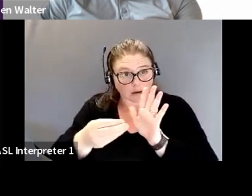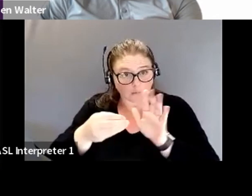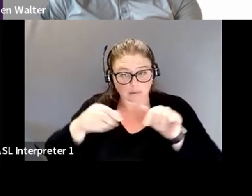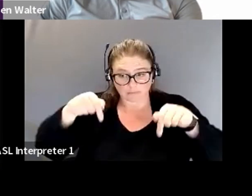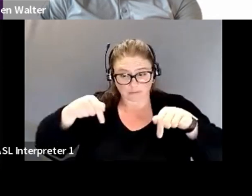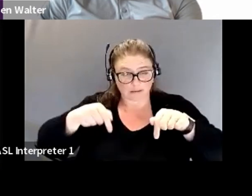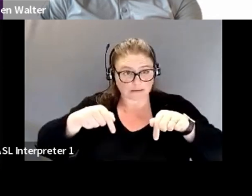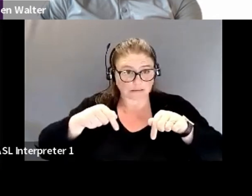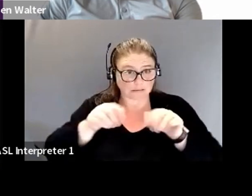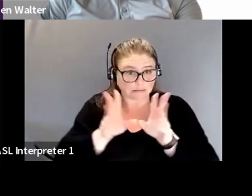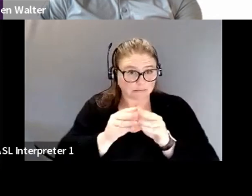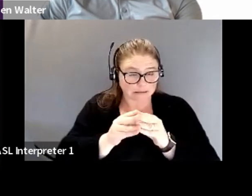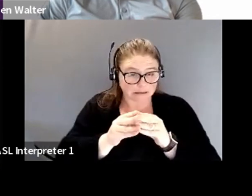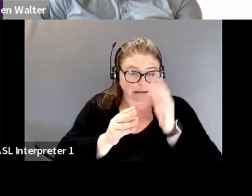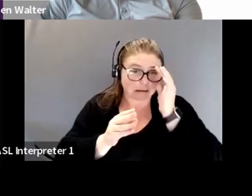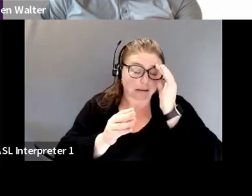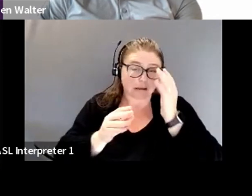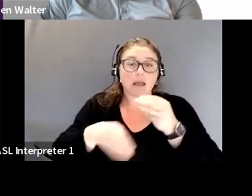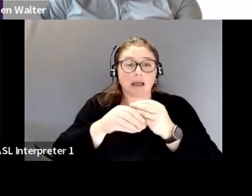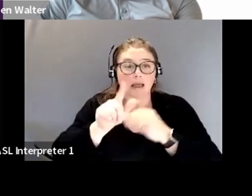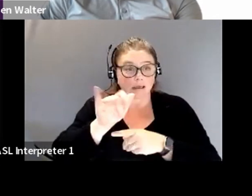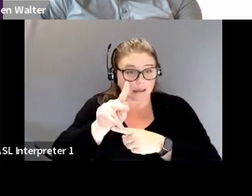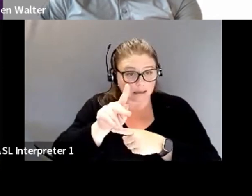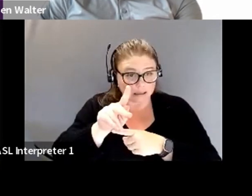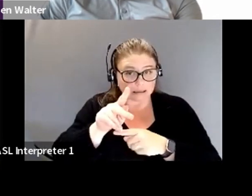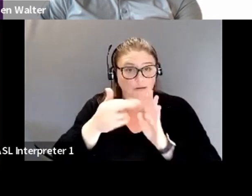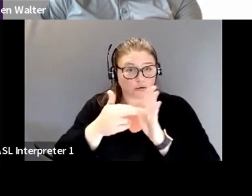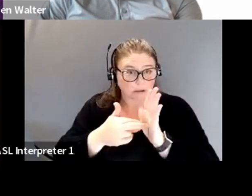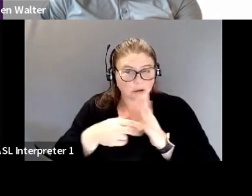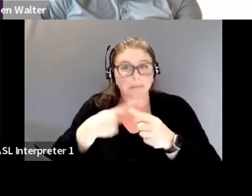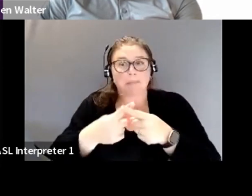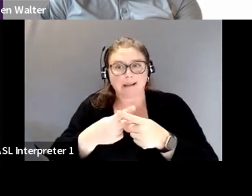another referral link to register for Pocketed, and